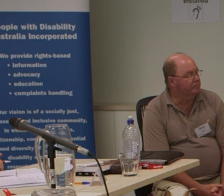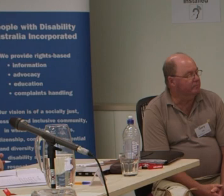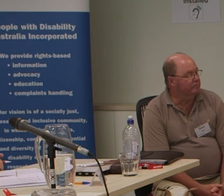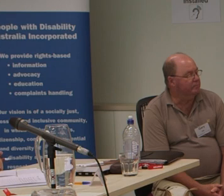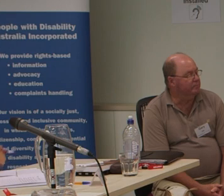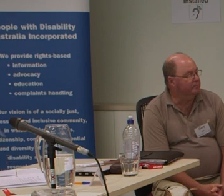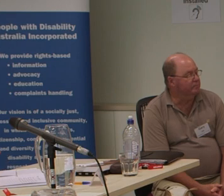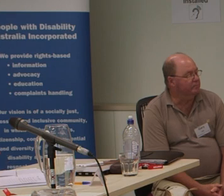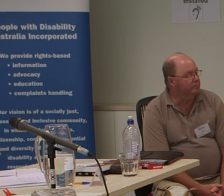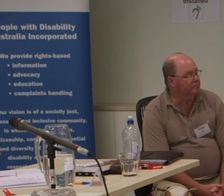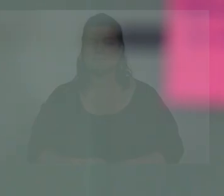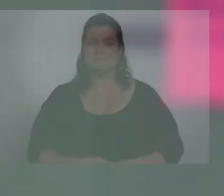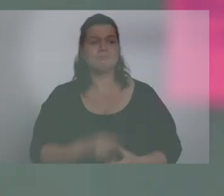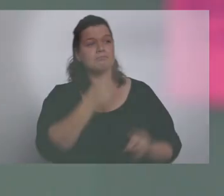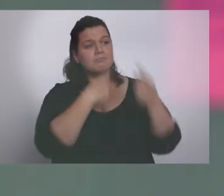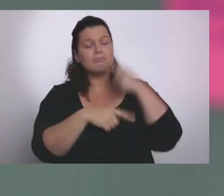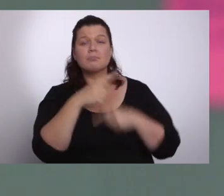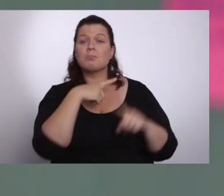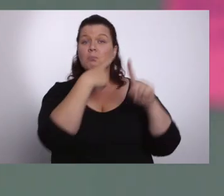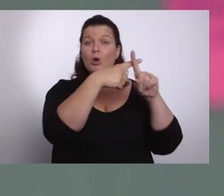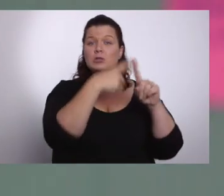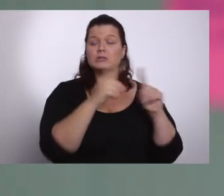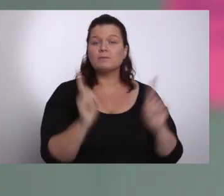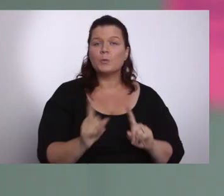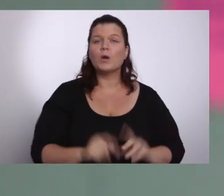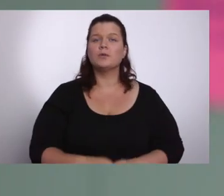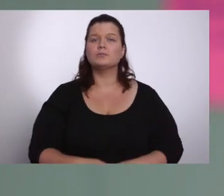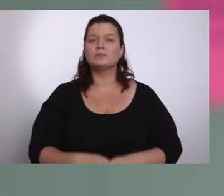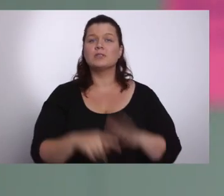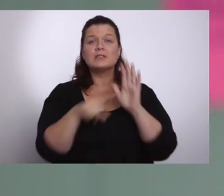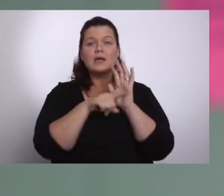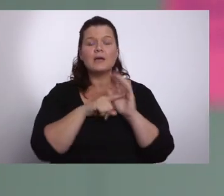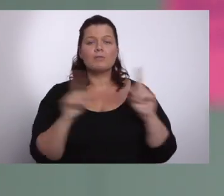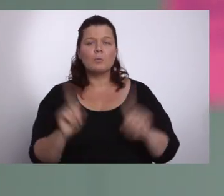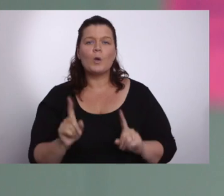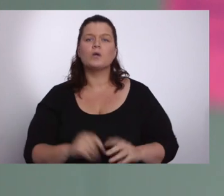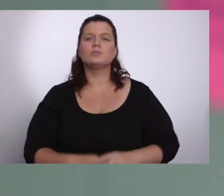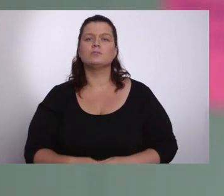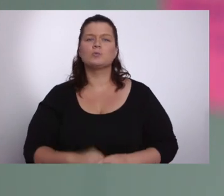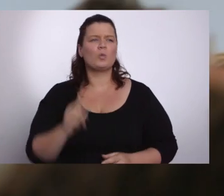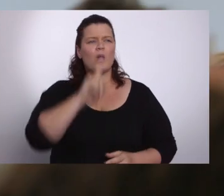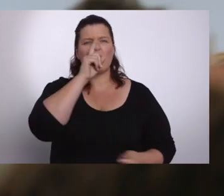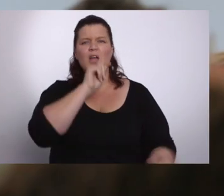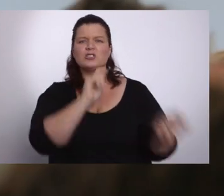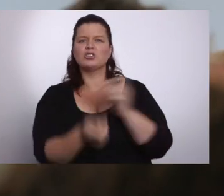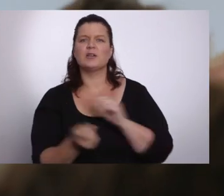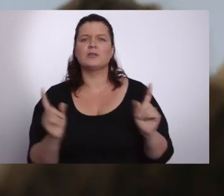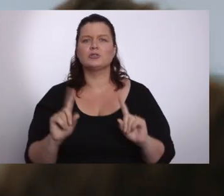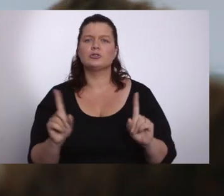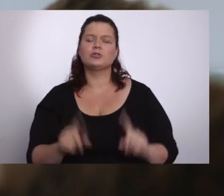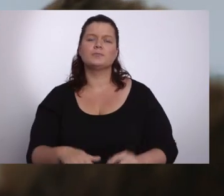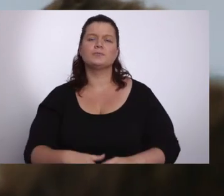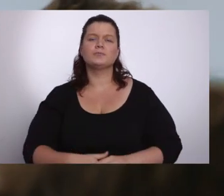experiencing from the scheme. We will hear directly from participants, find out what is actually there to